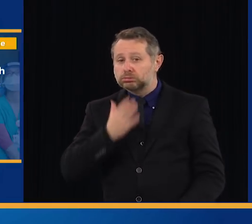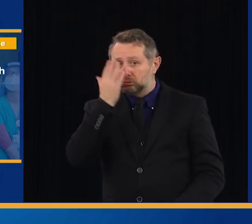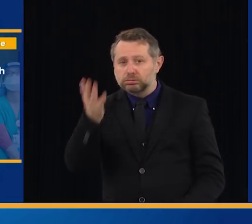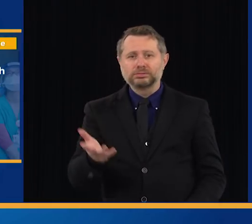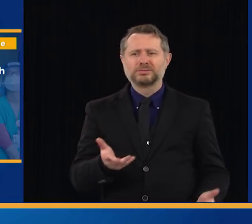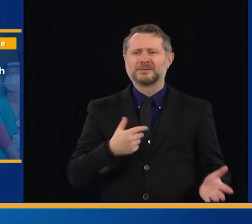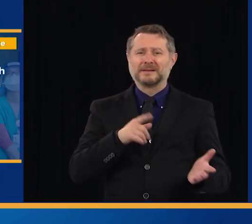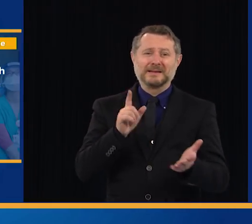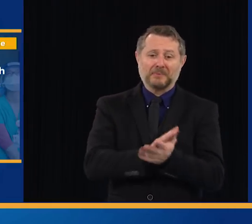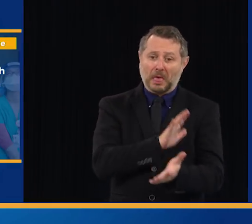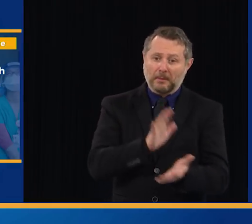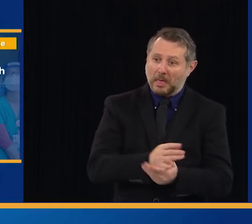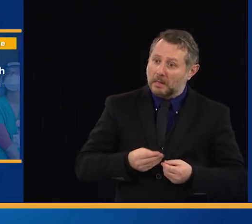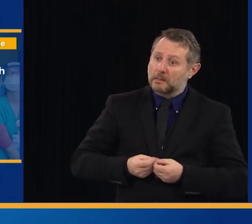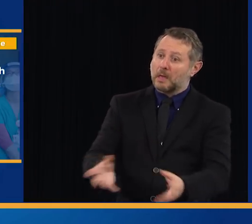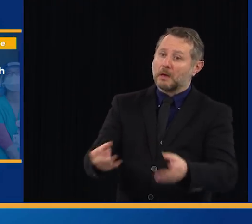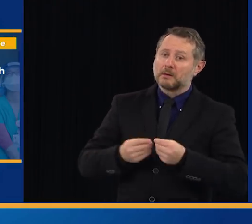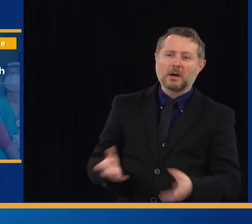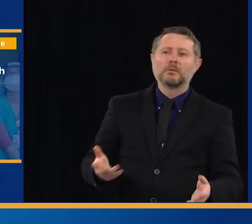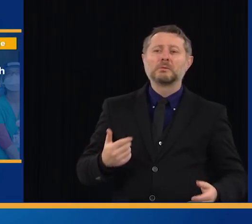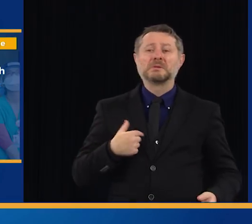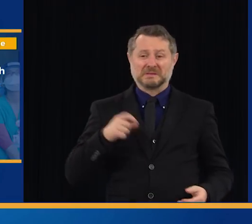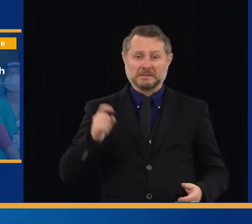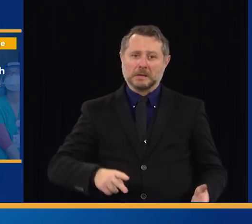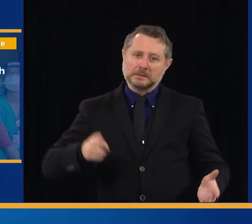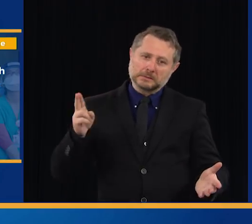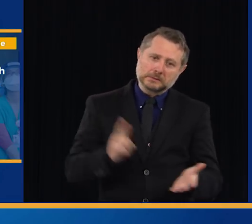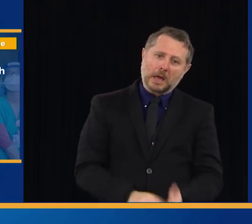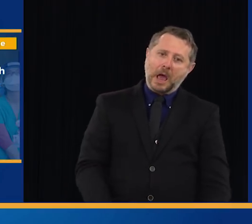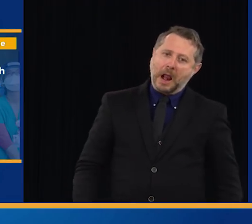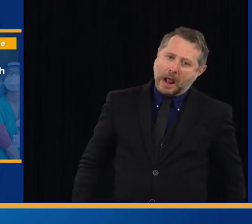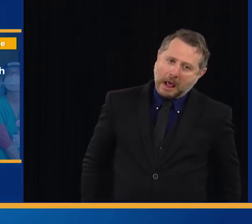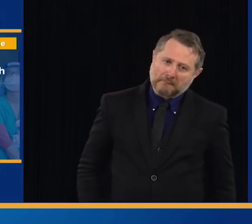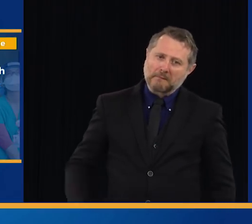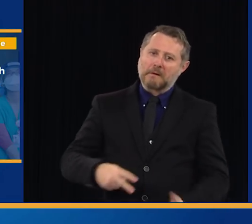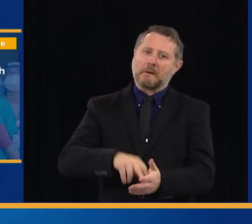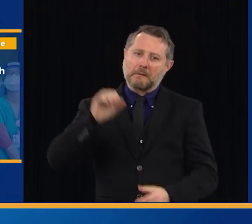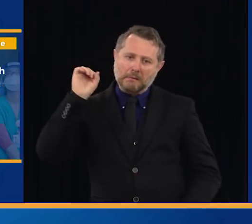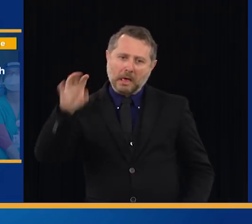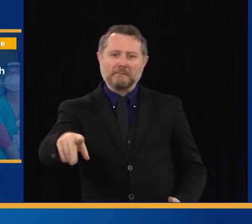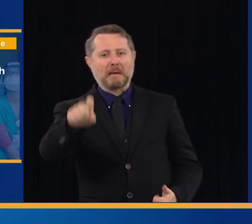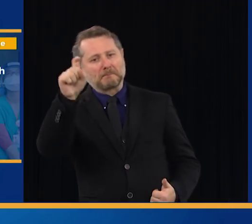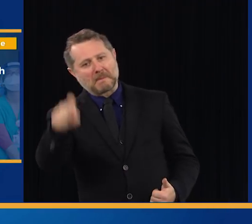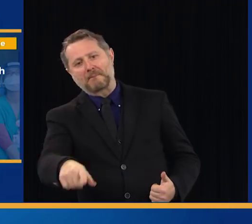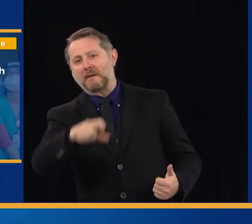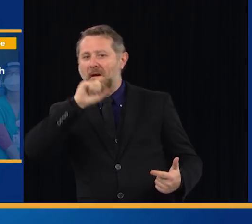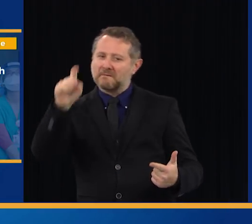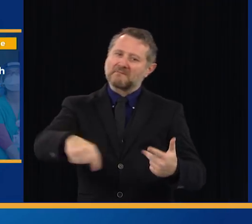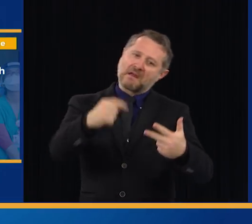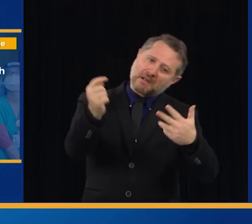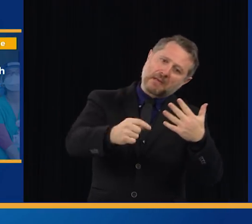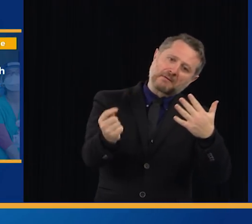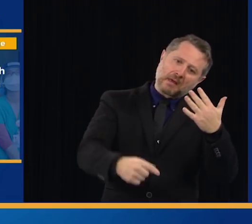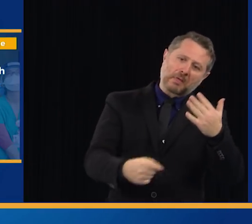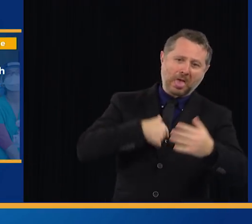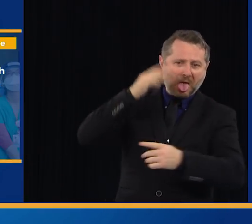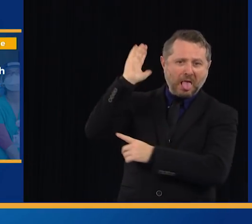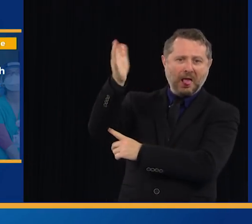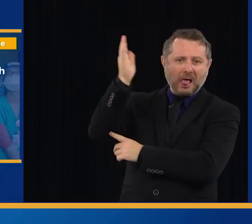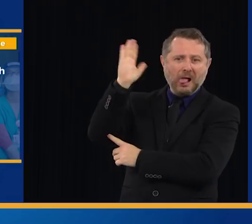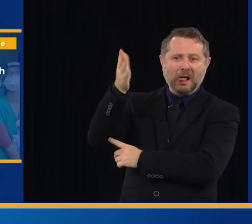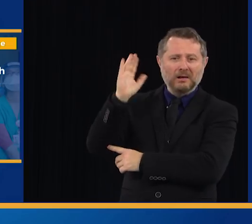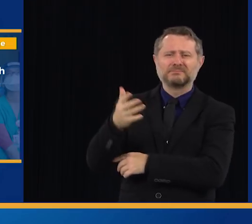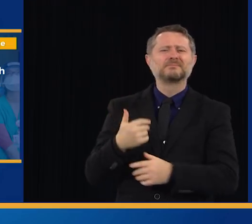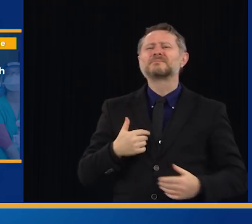I could stand up here as governor and say, we must do this, we must do this, we must do this. These are some of the